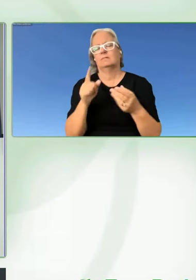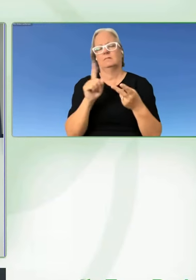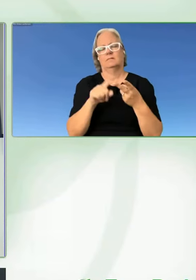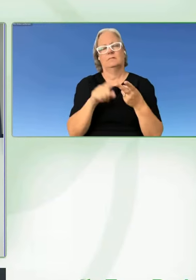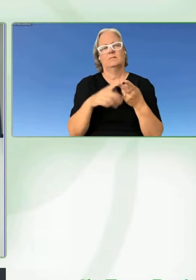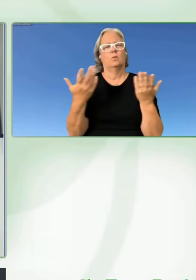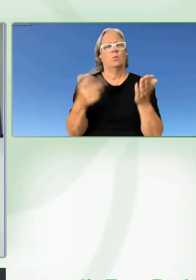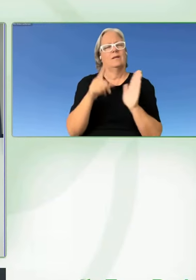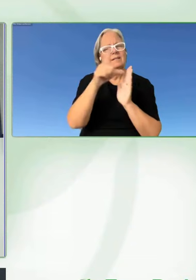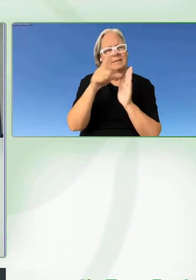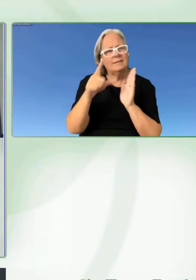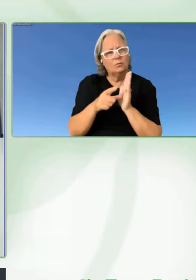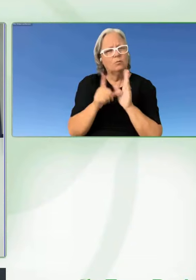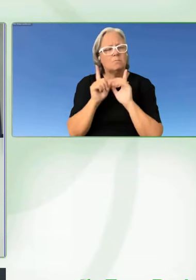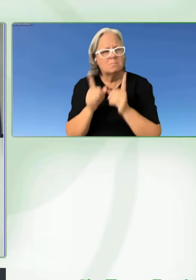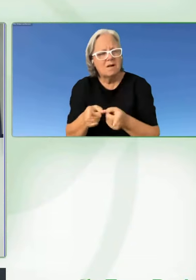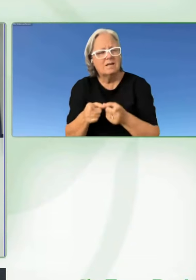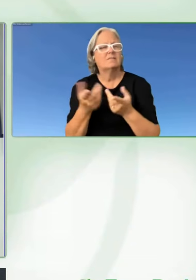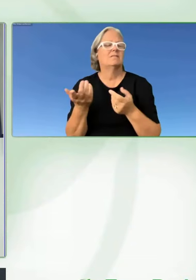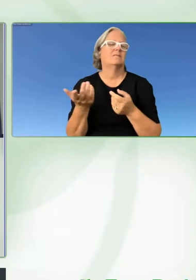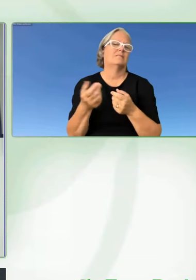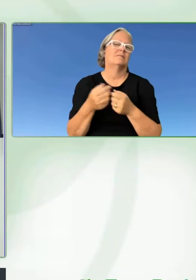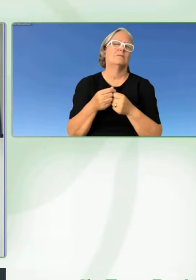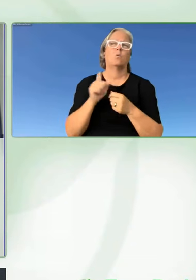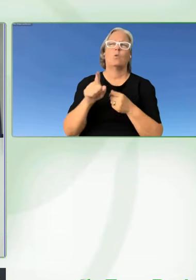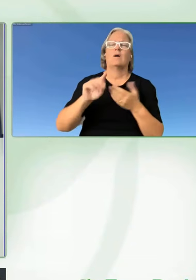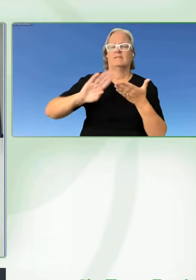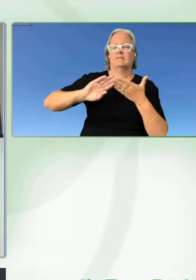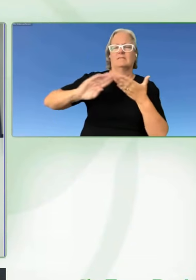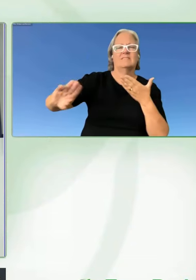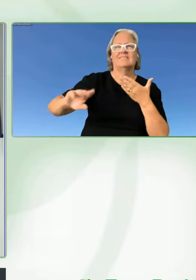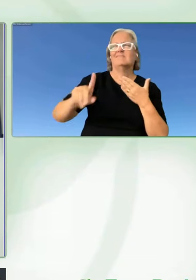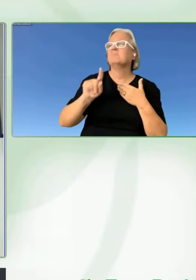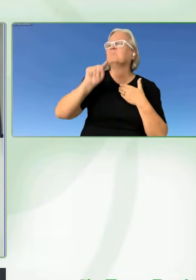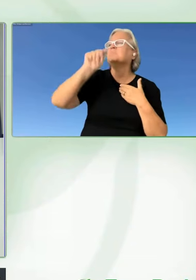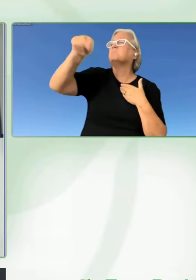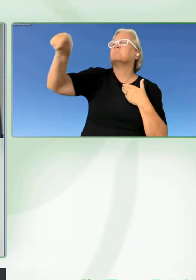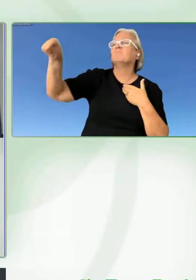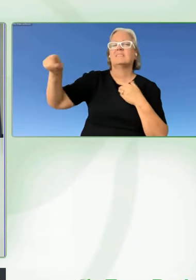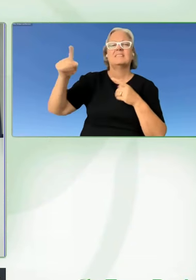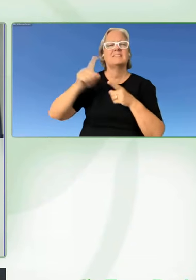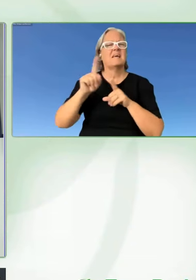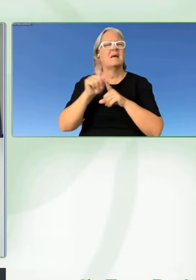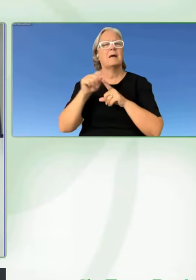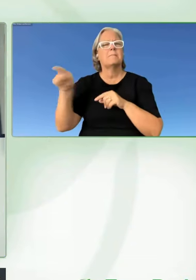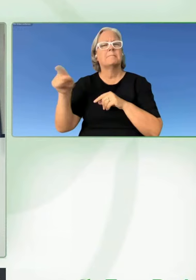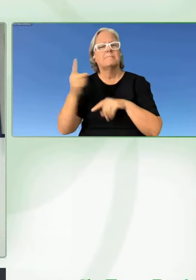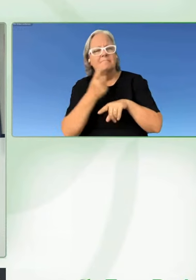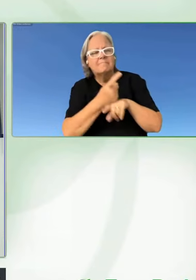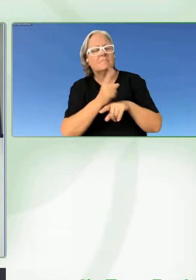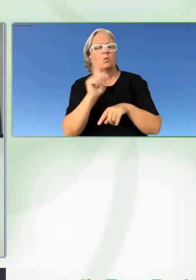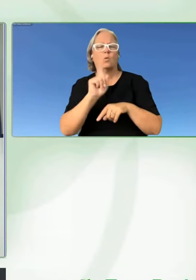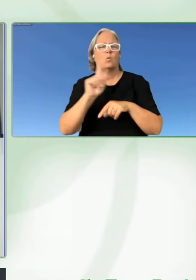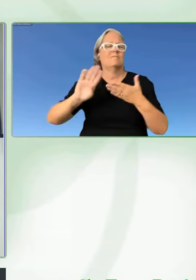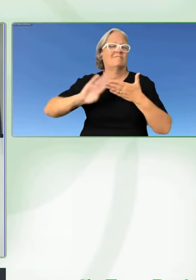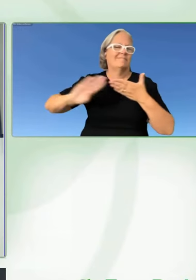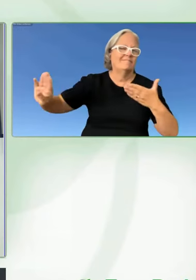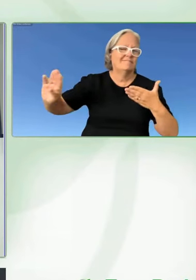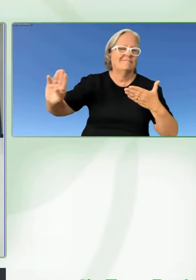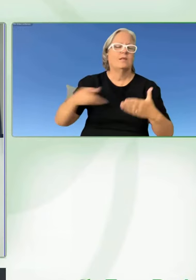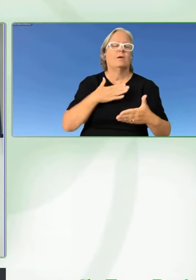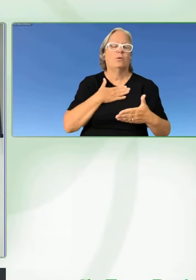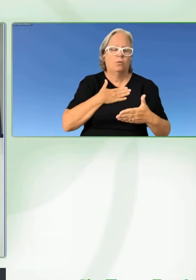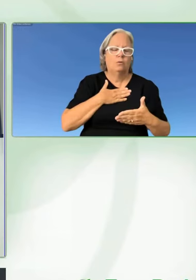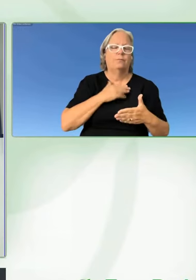be independent from external influence. Sorry. A requirement